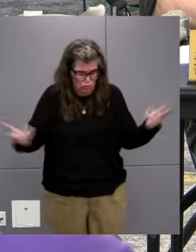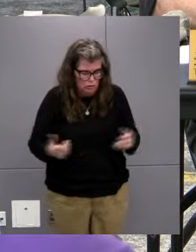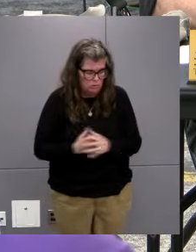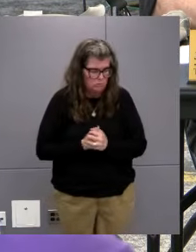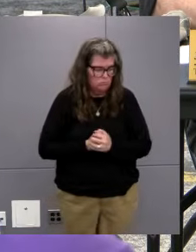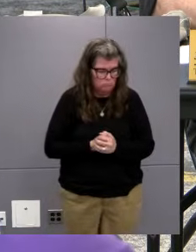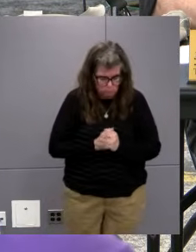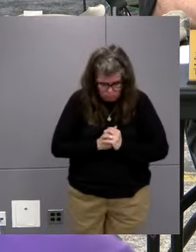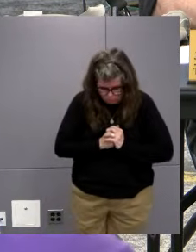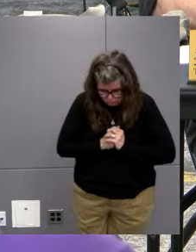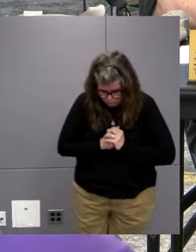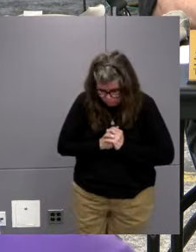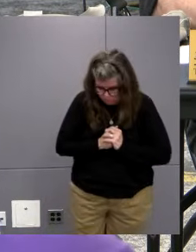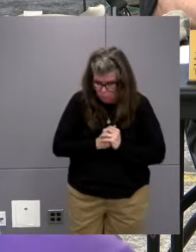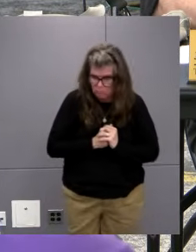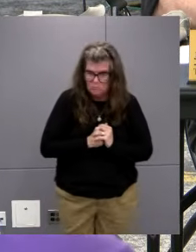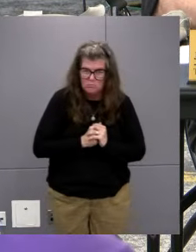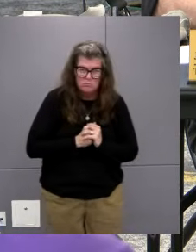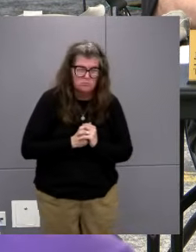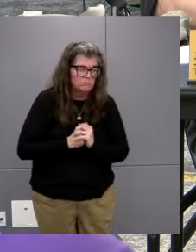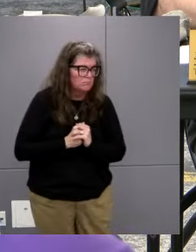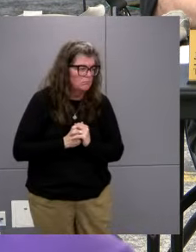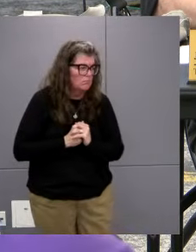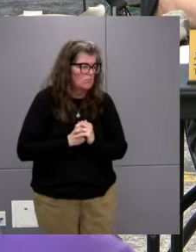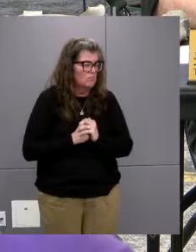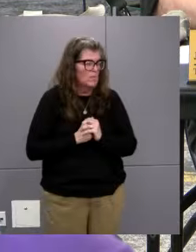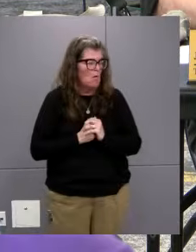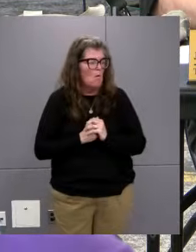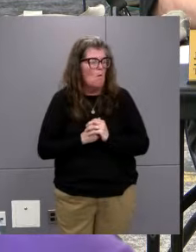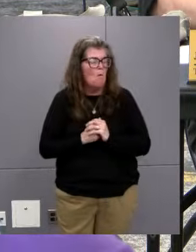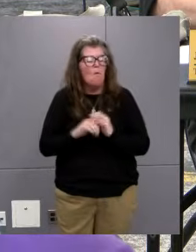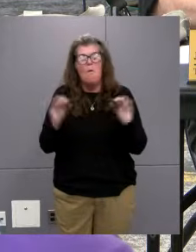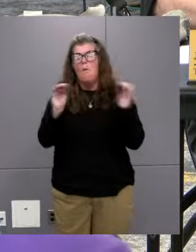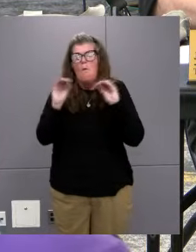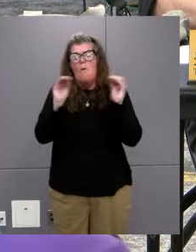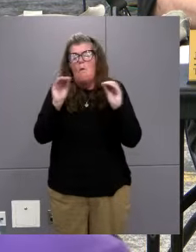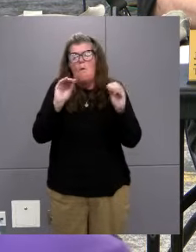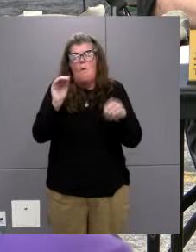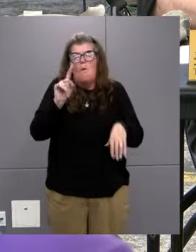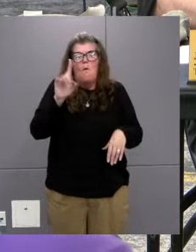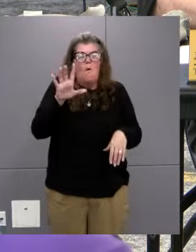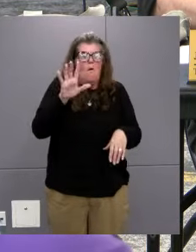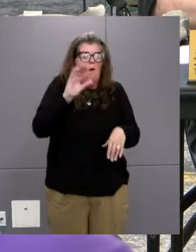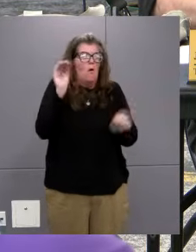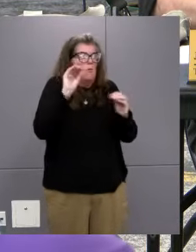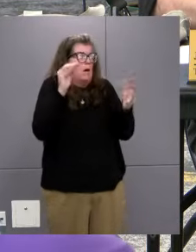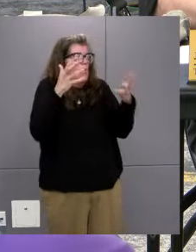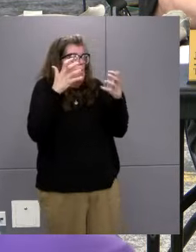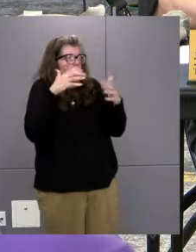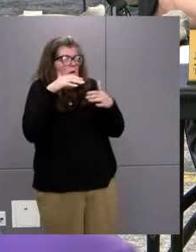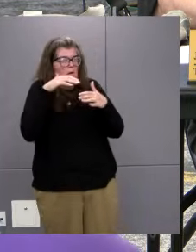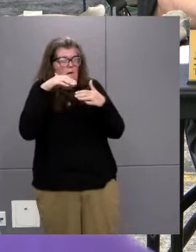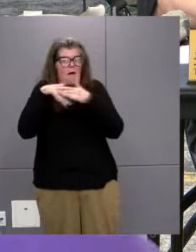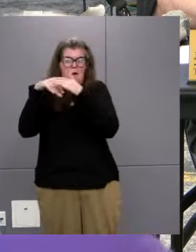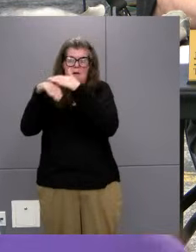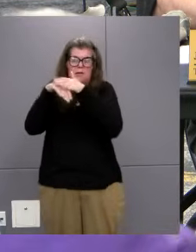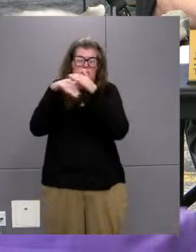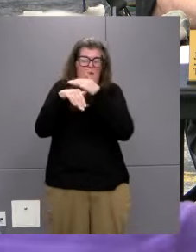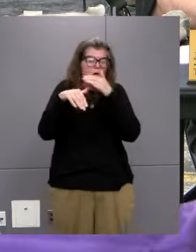workable. This is Well, not, there are no absolutes. Nobody here wants access to the entire